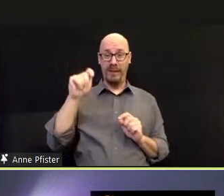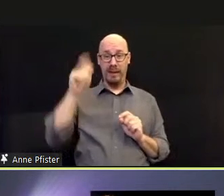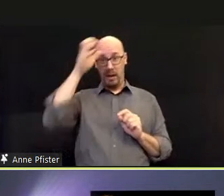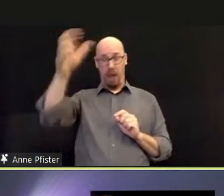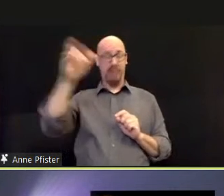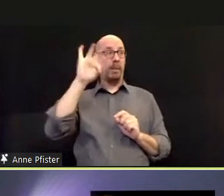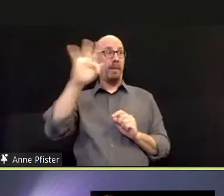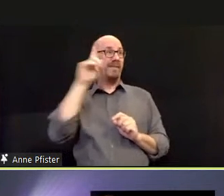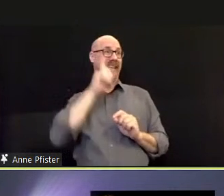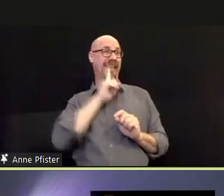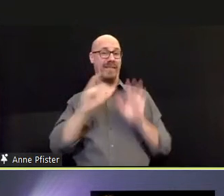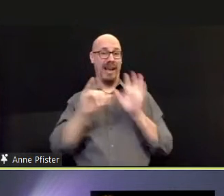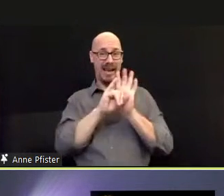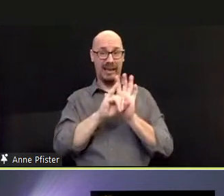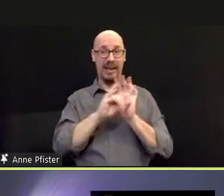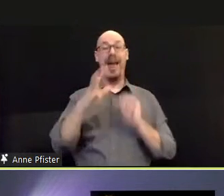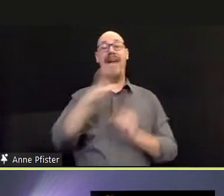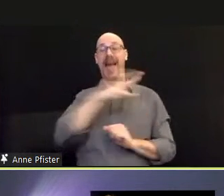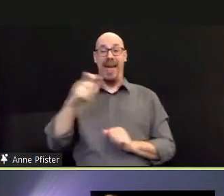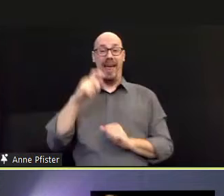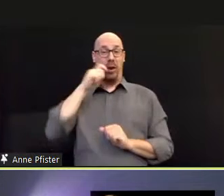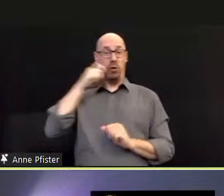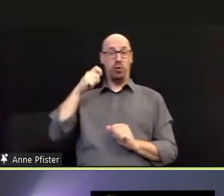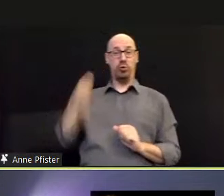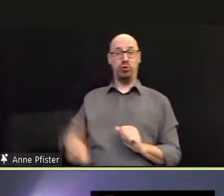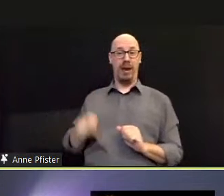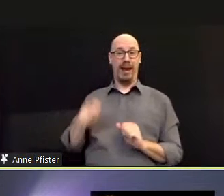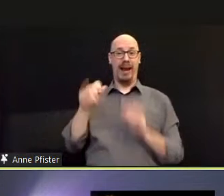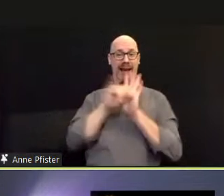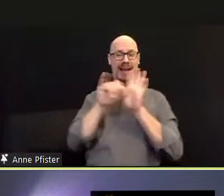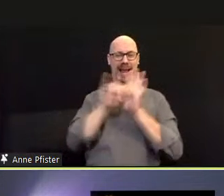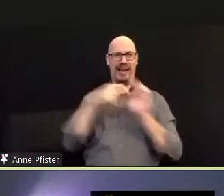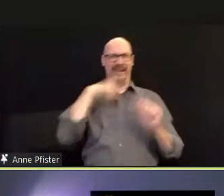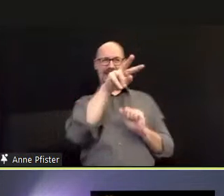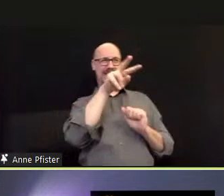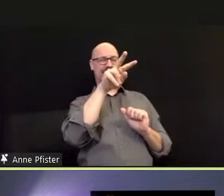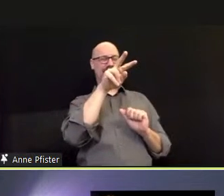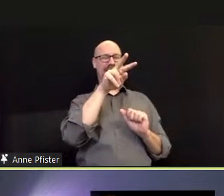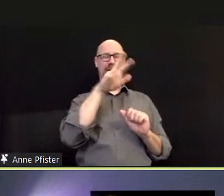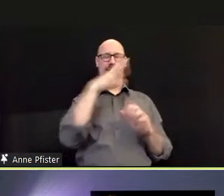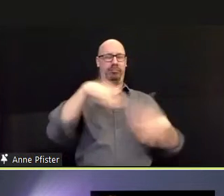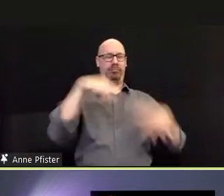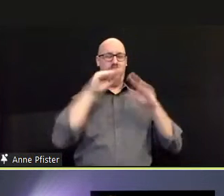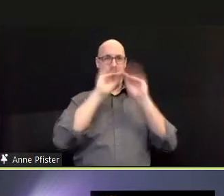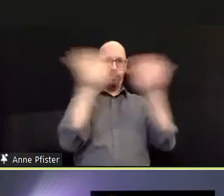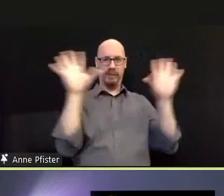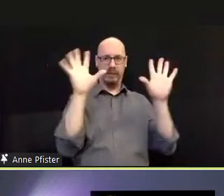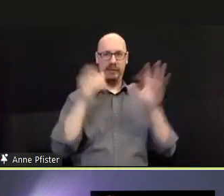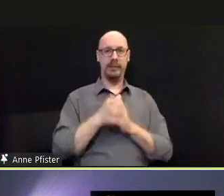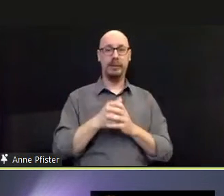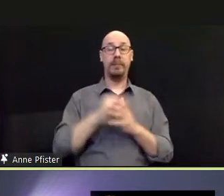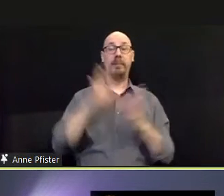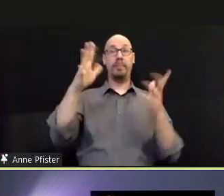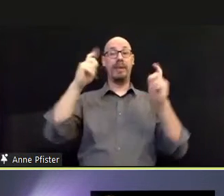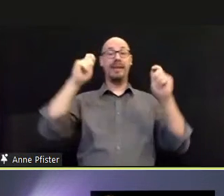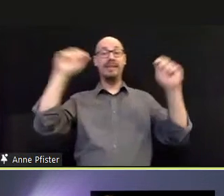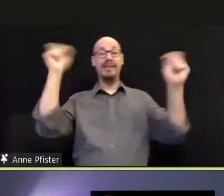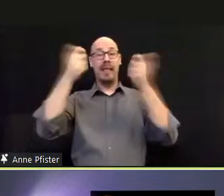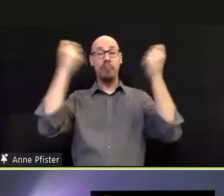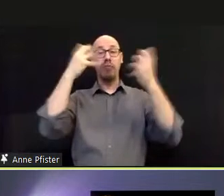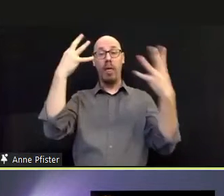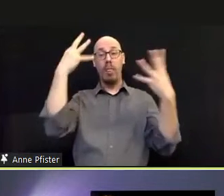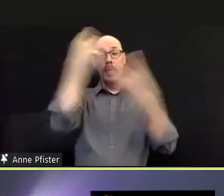identity and of Ukrainian identity, was striking to me. Celebration of the beauty of sign language, but with